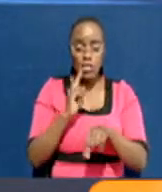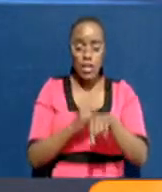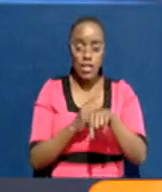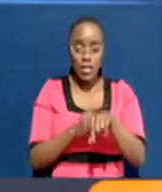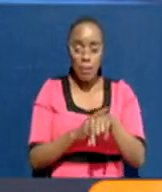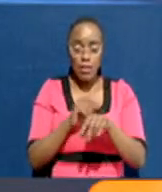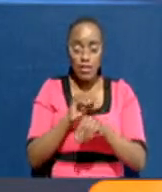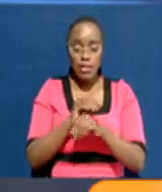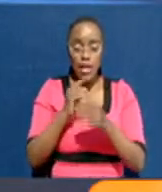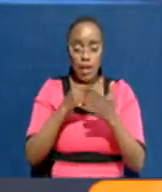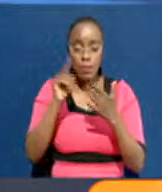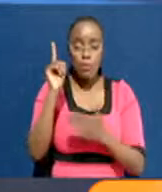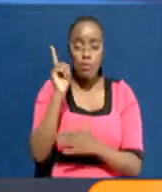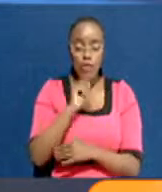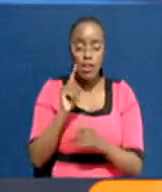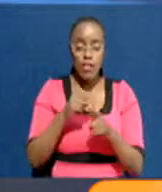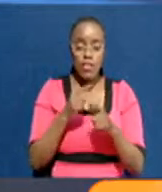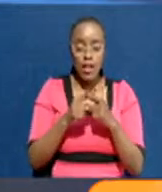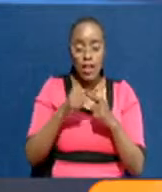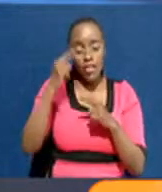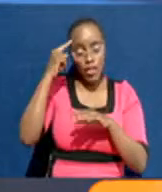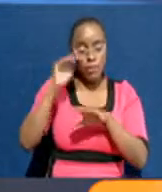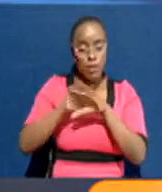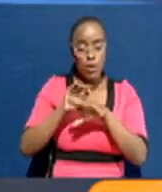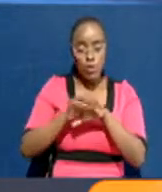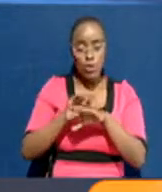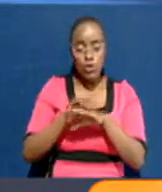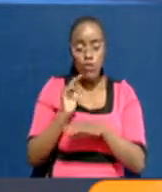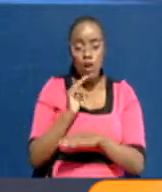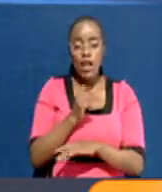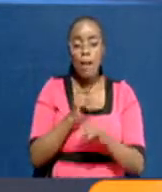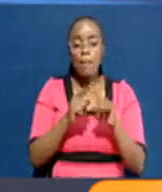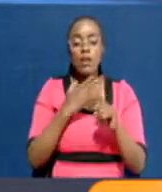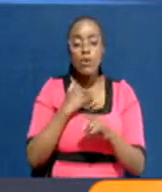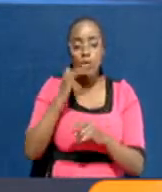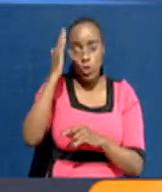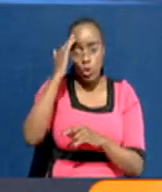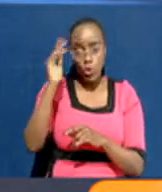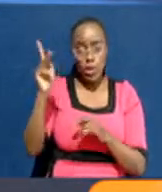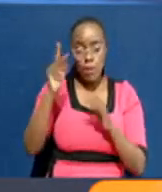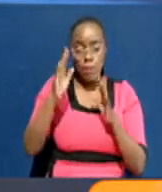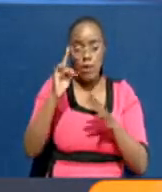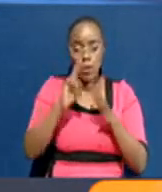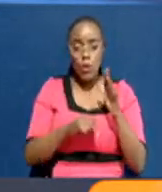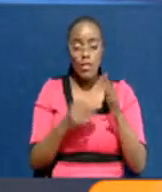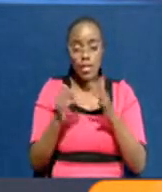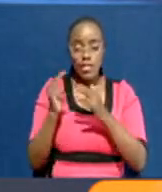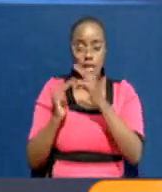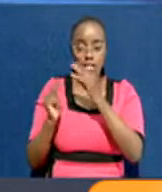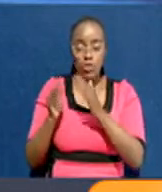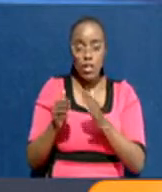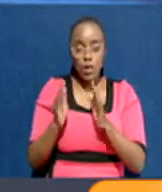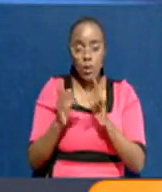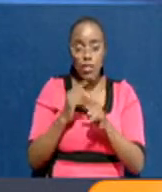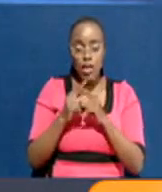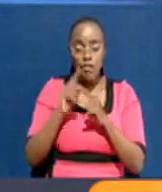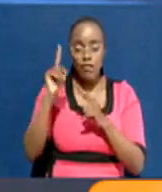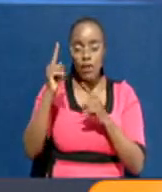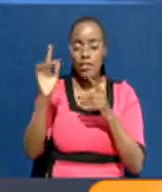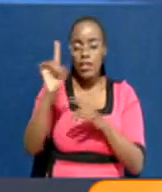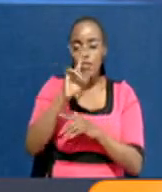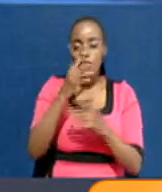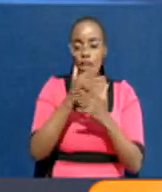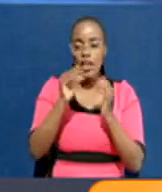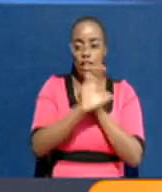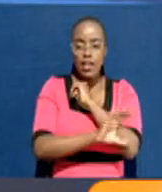cleared, I think we'll be in very good footing. Mm. What I like to remind Kenyans is that historically, the first year of any government in Kenya